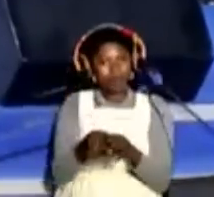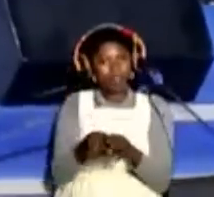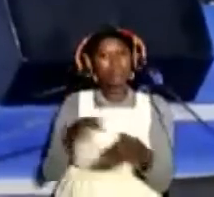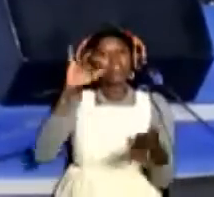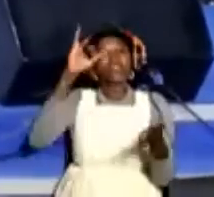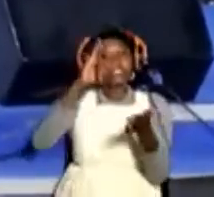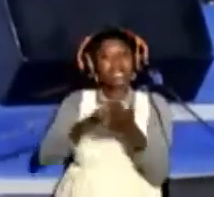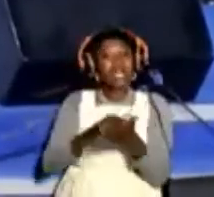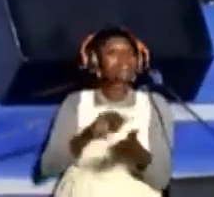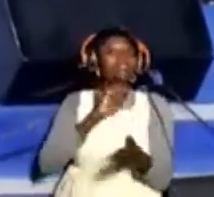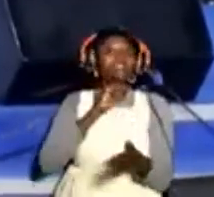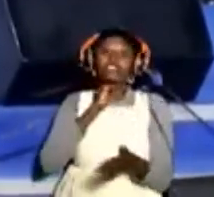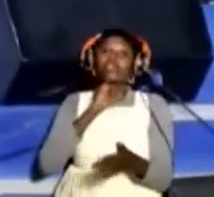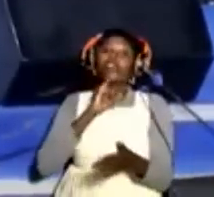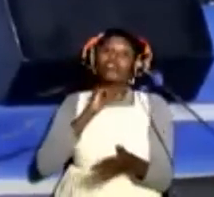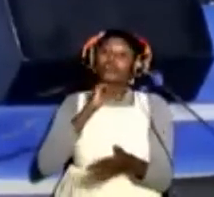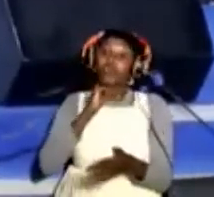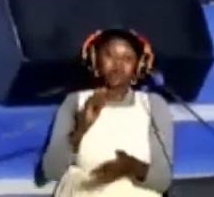that notwithstanding,